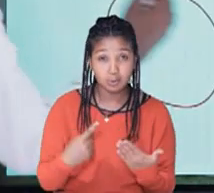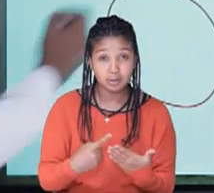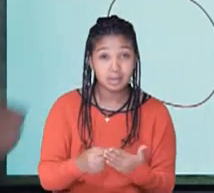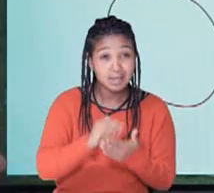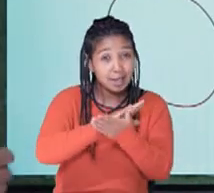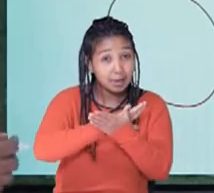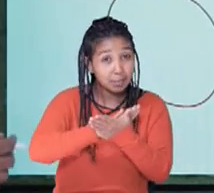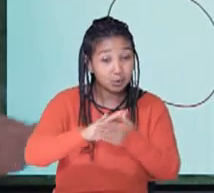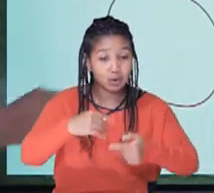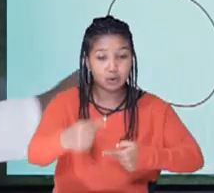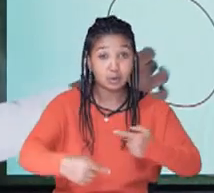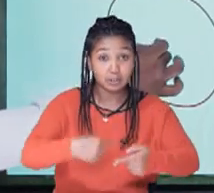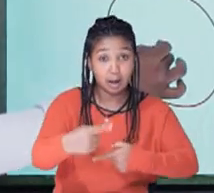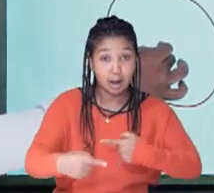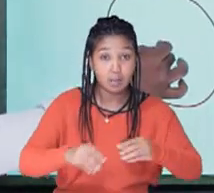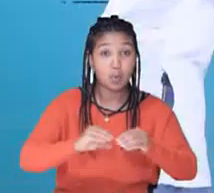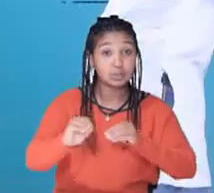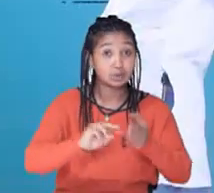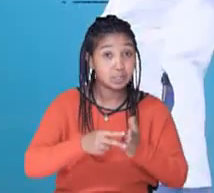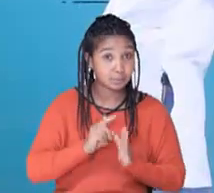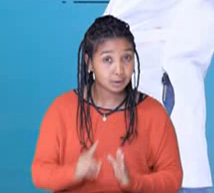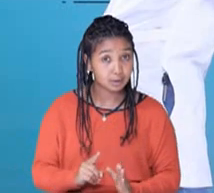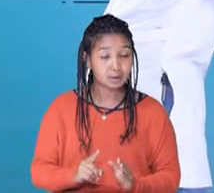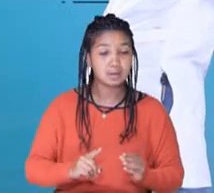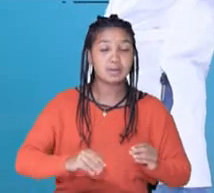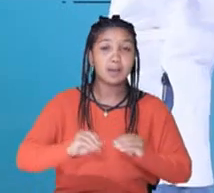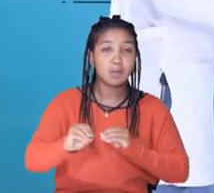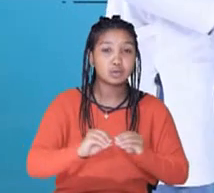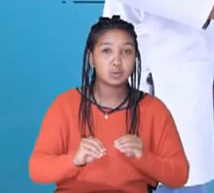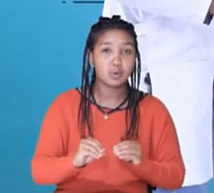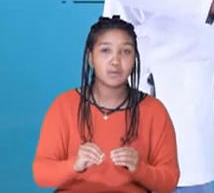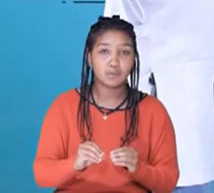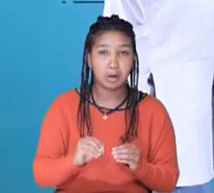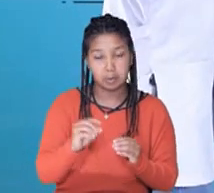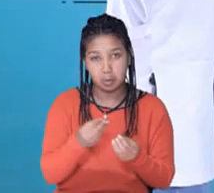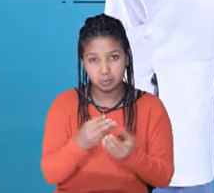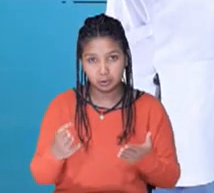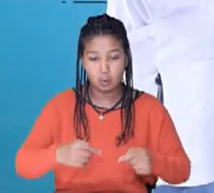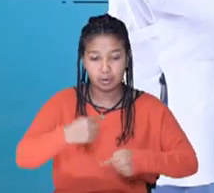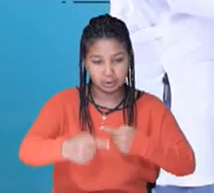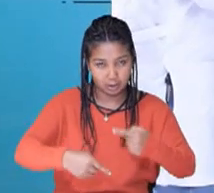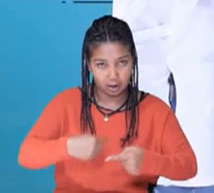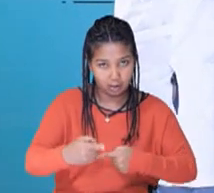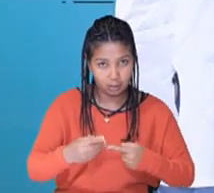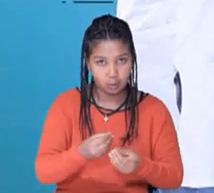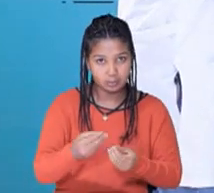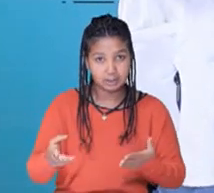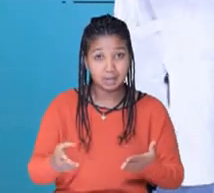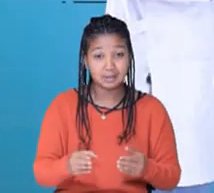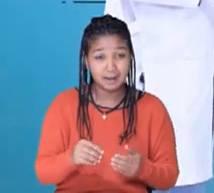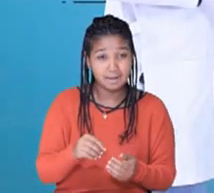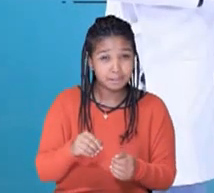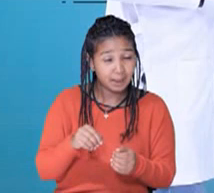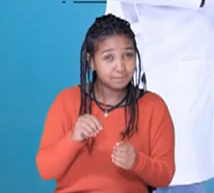a pure rotational motion. That means a motion of a given object, rotational motion of a given object at